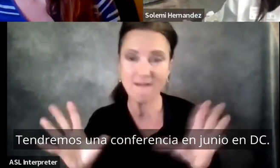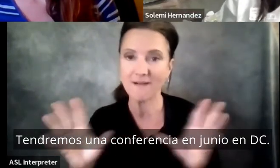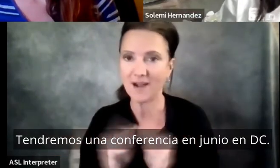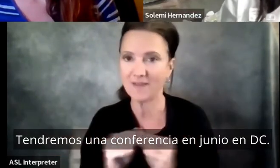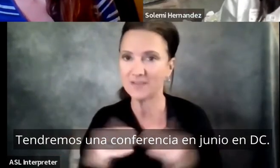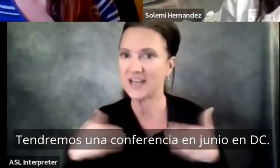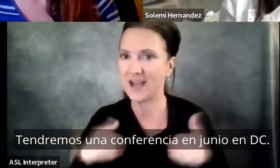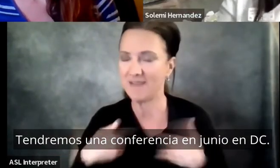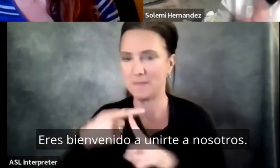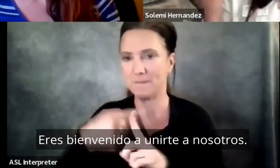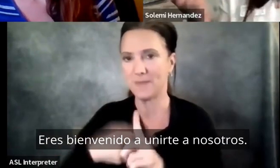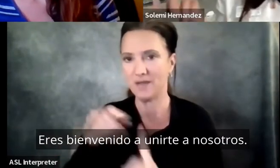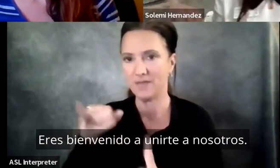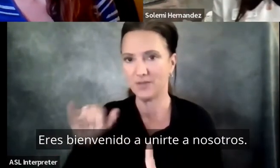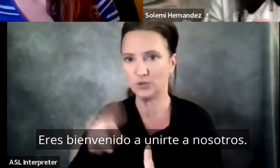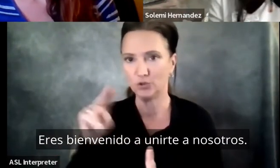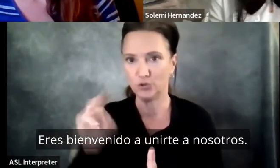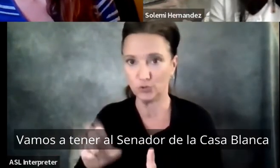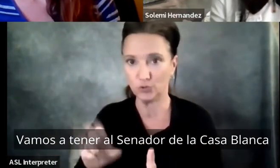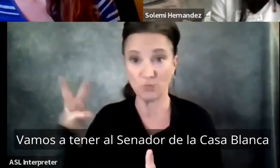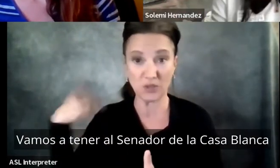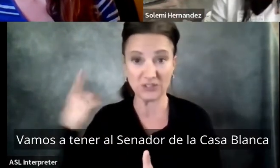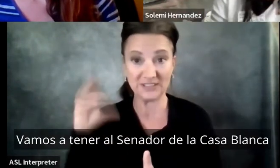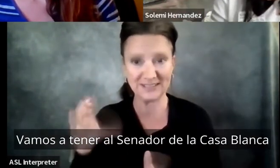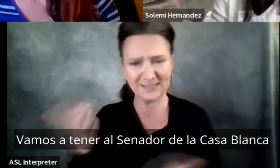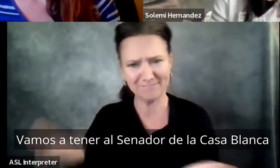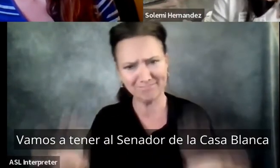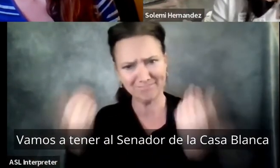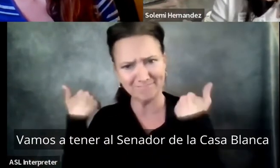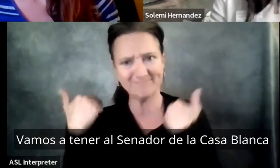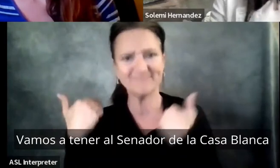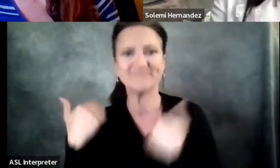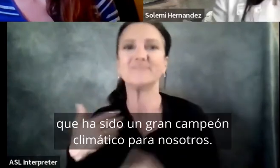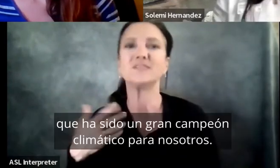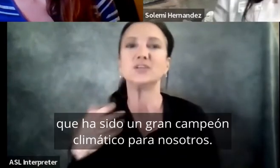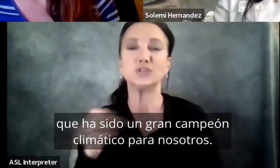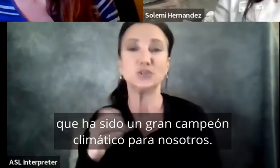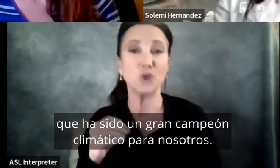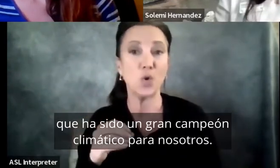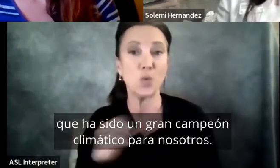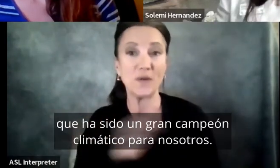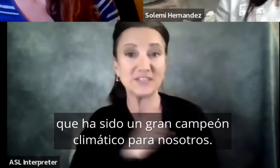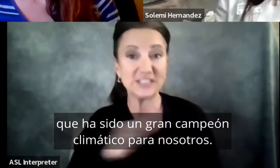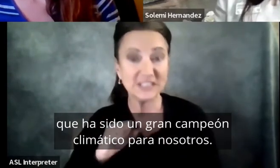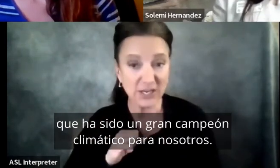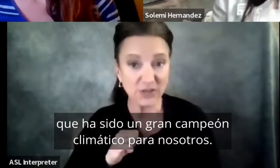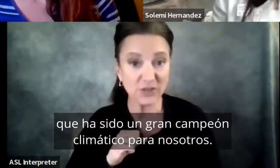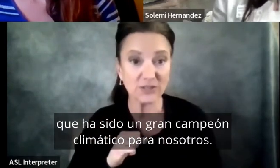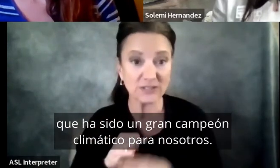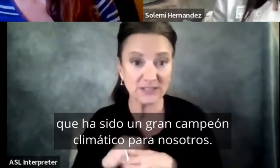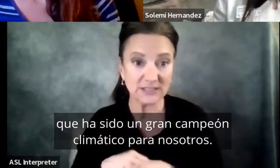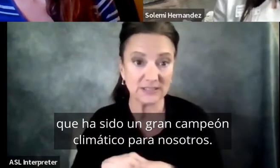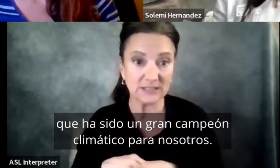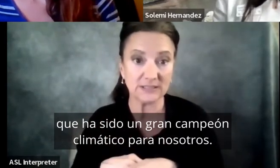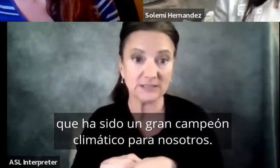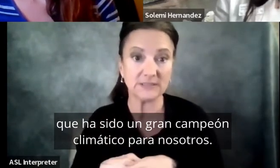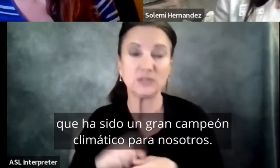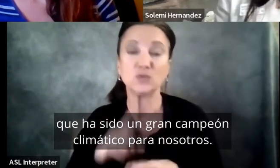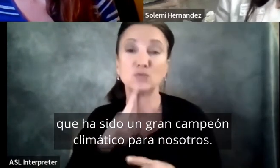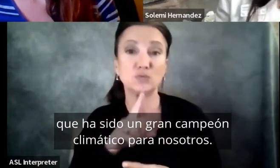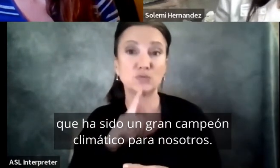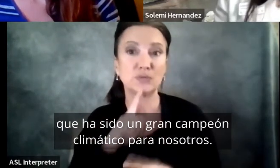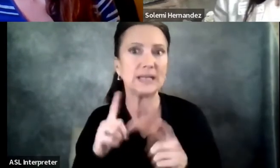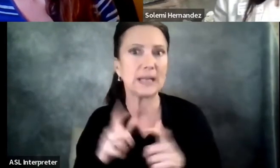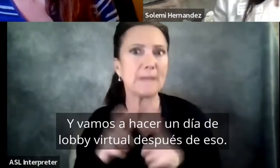in June in DC. You're welcome to join us. We're going to have Senator Whitehouse, which has been a big climate champion